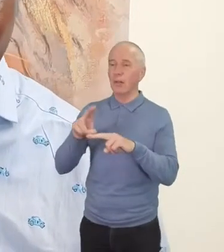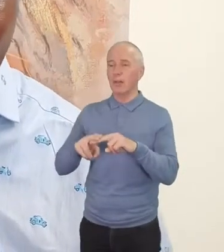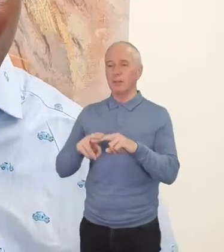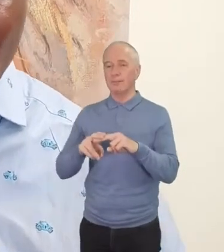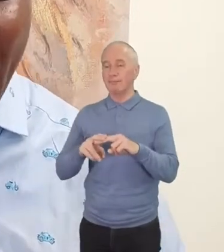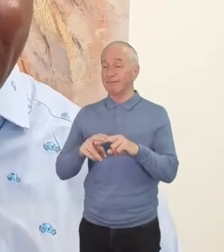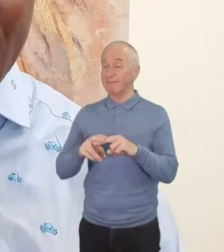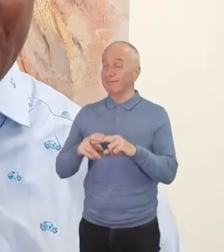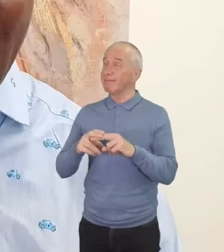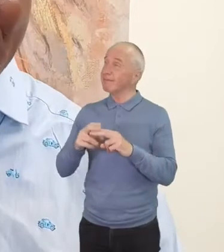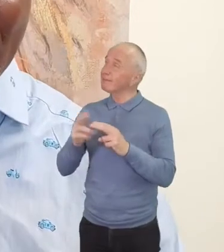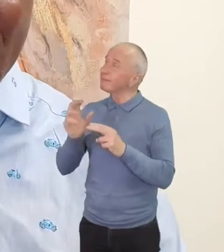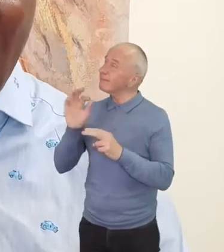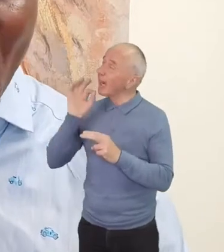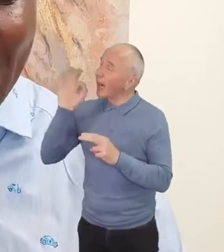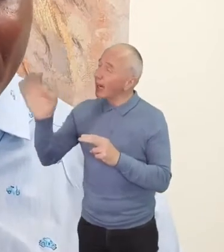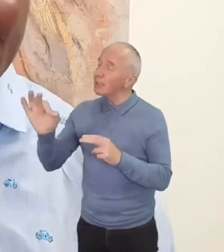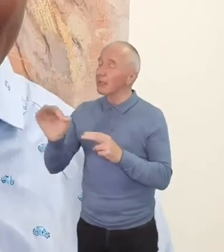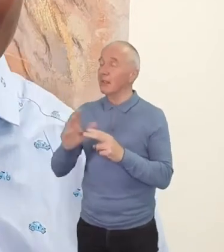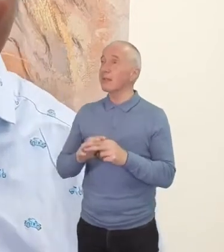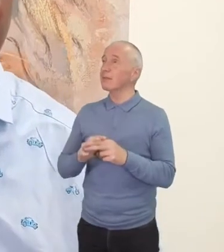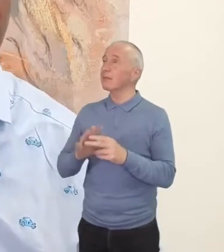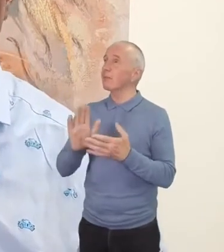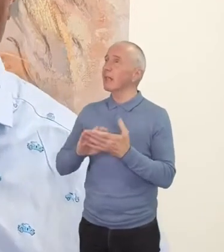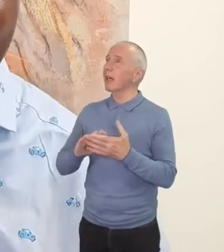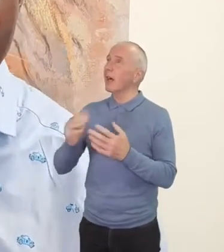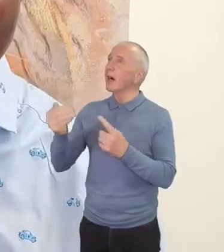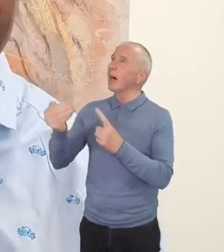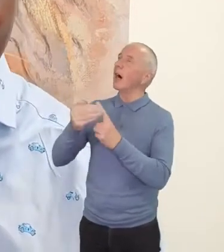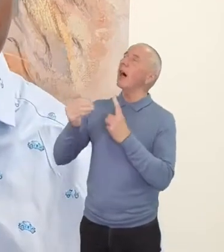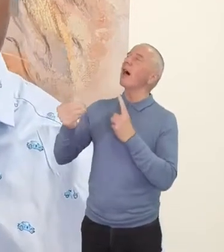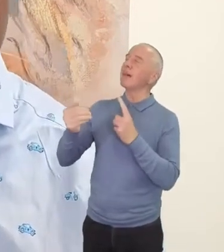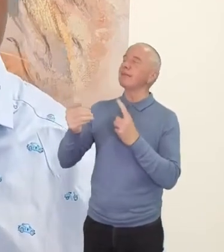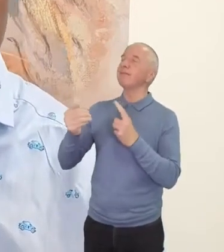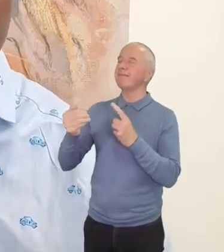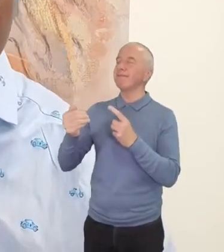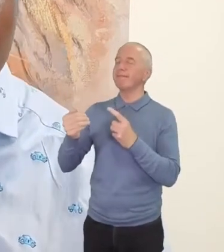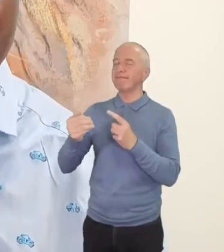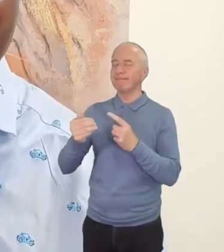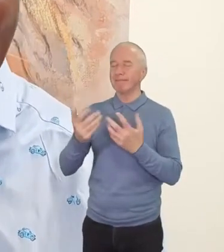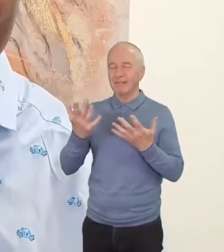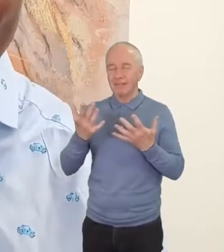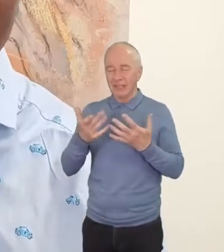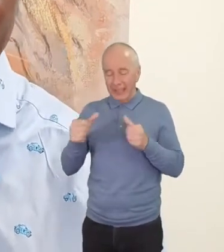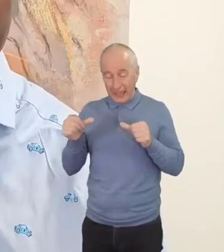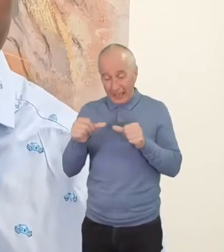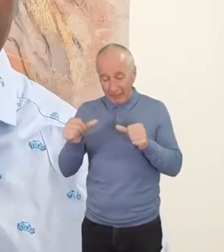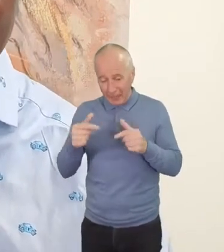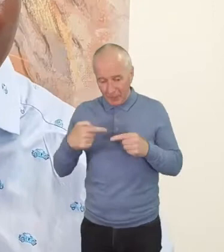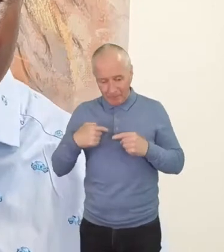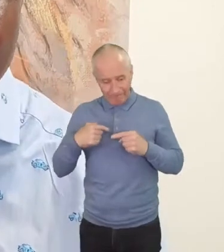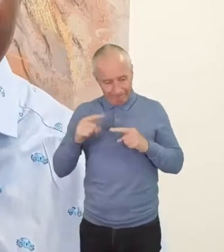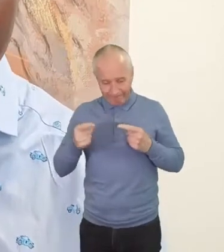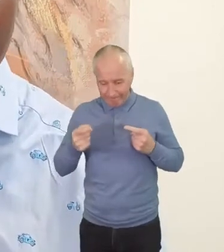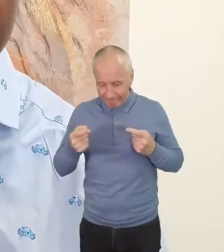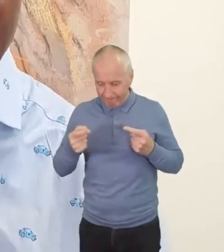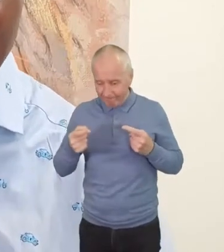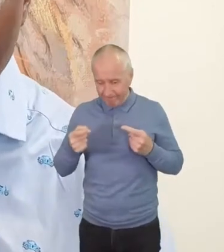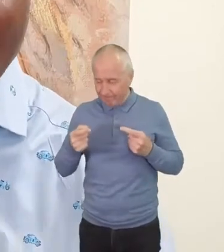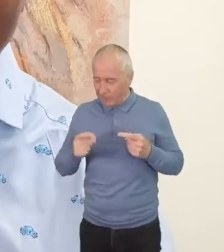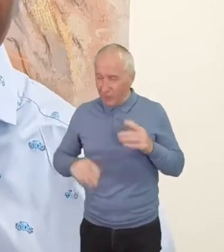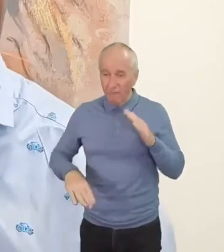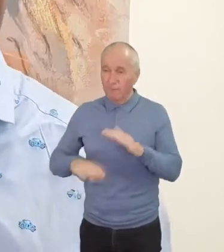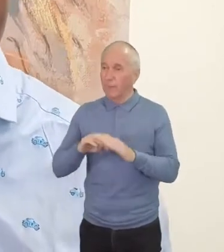again, recognizing our limitations and our inability to fully accomplish the great